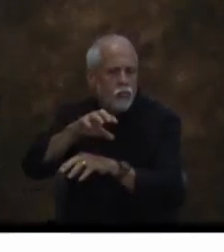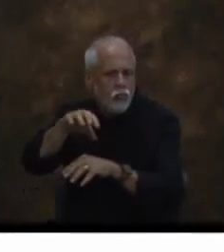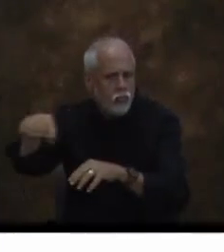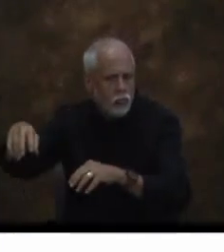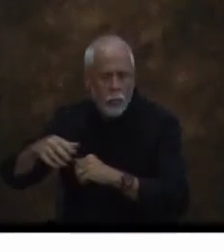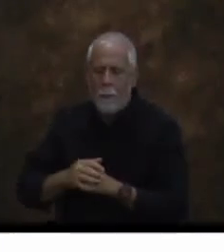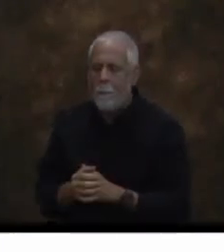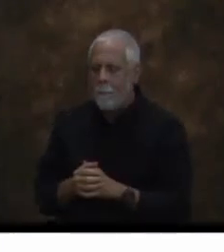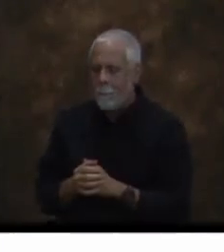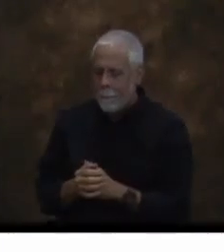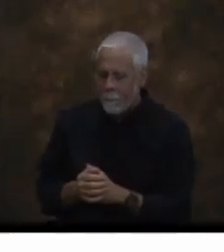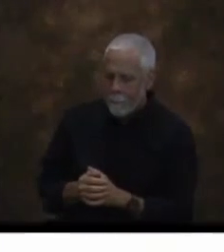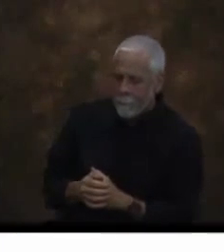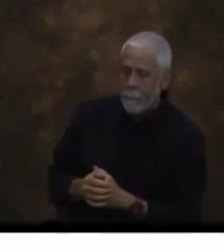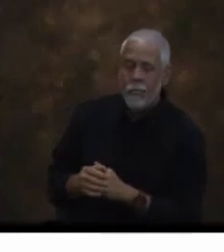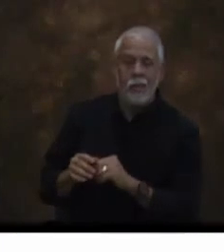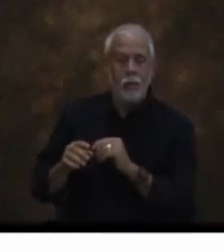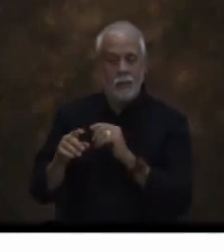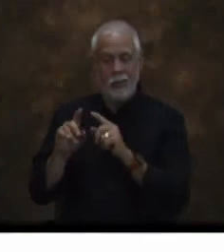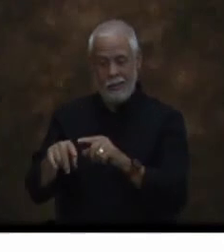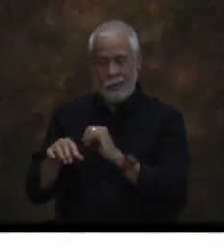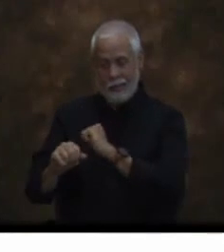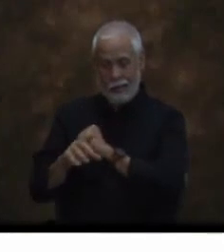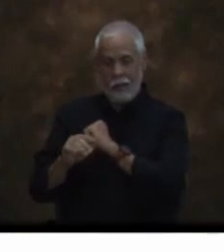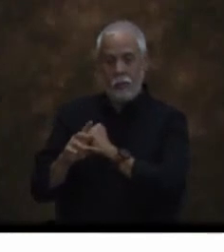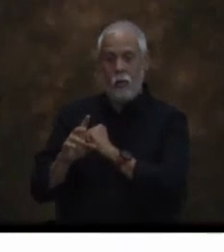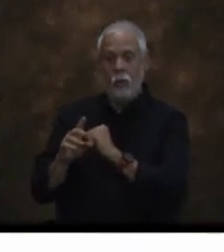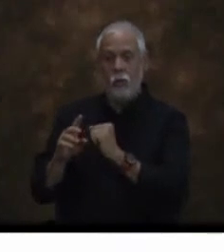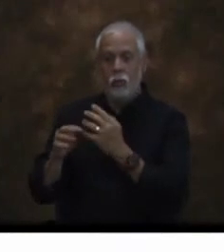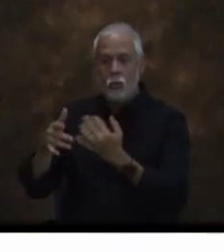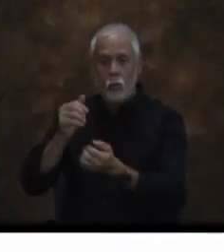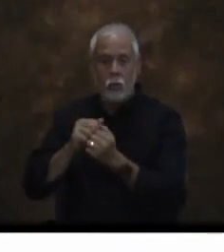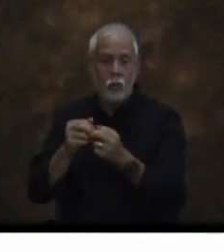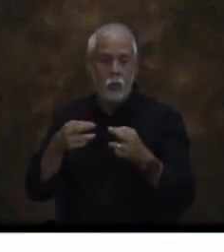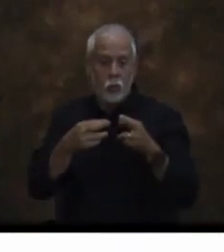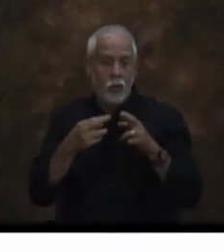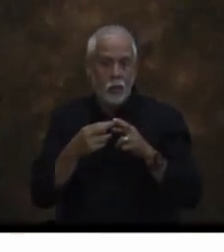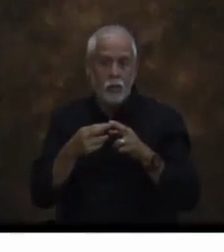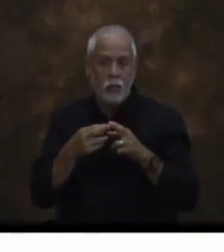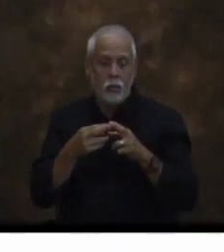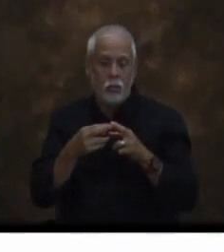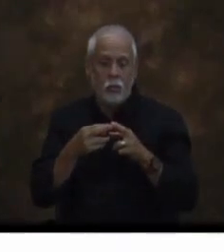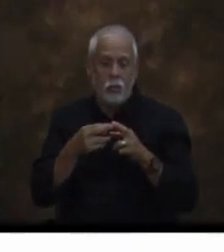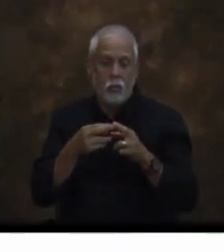settings. The campaign will interface with the regional My Reason